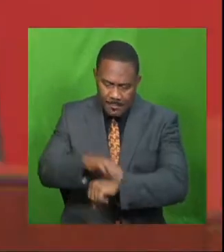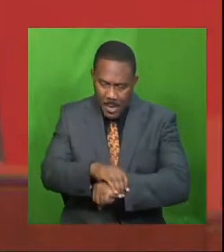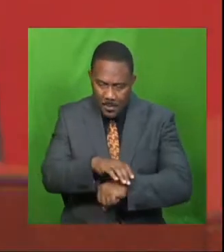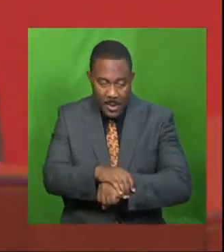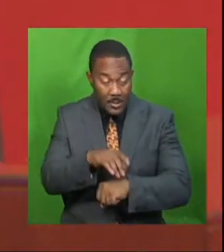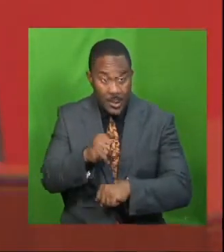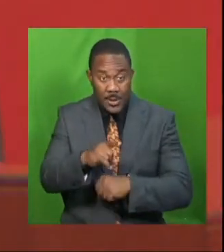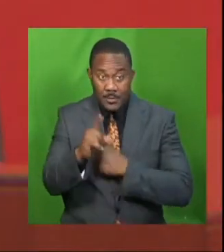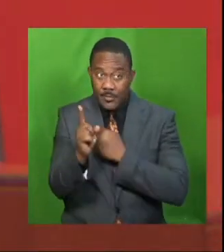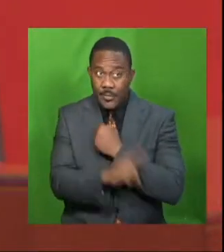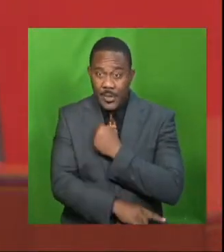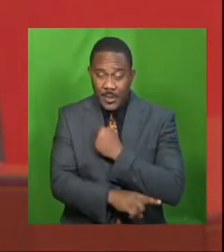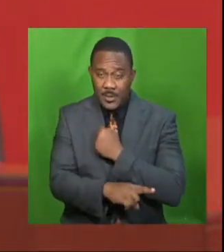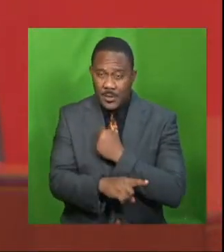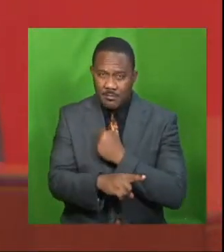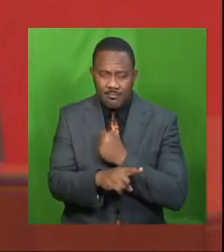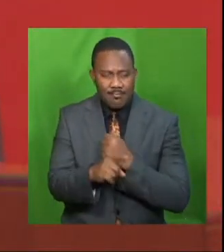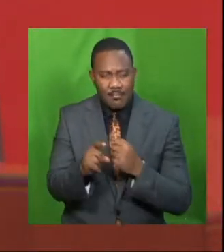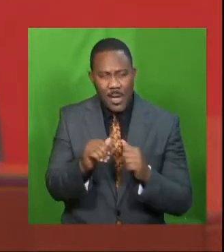Yes, Honourable Minister.